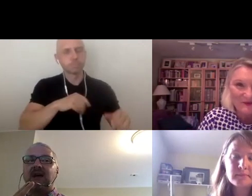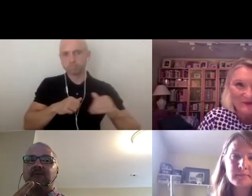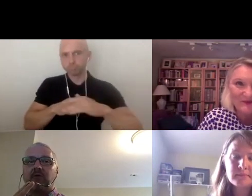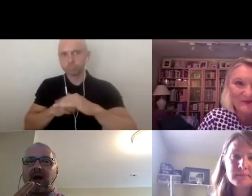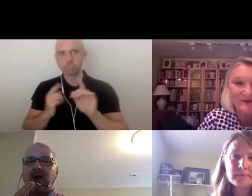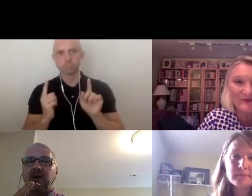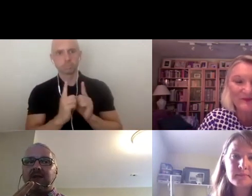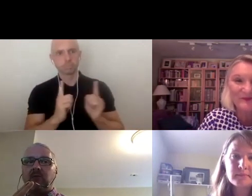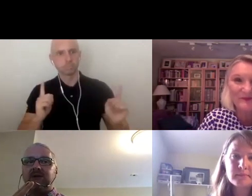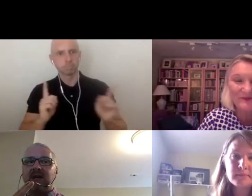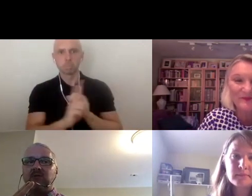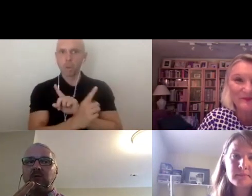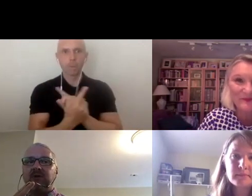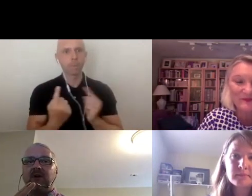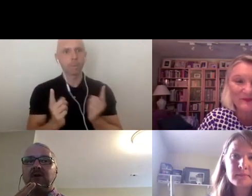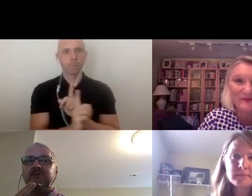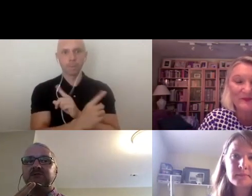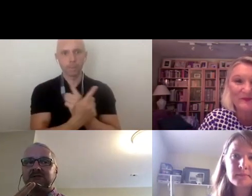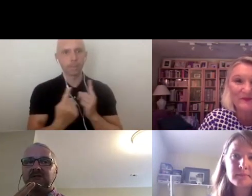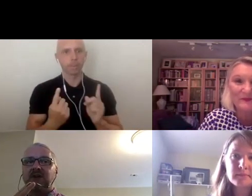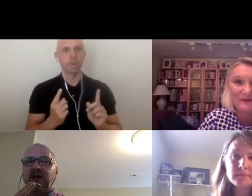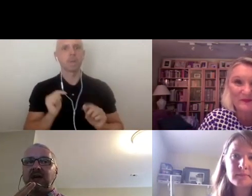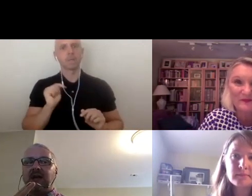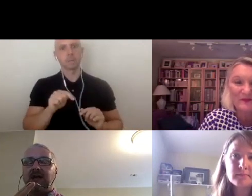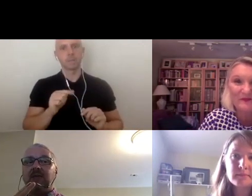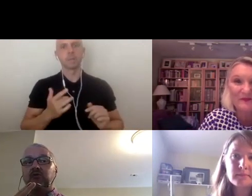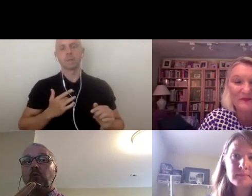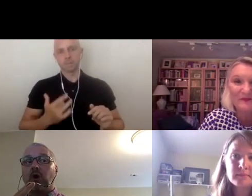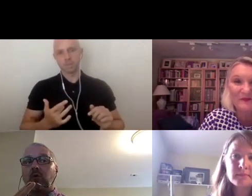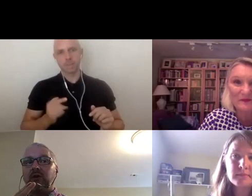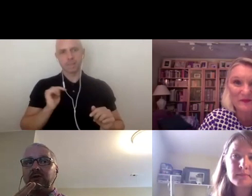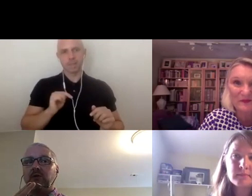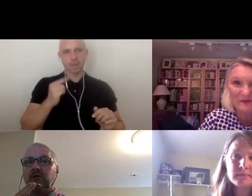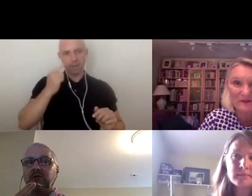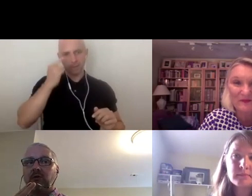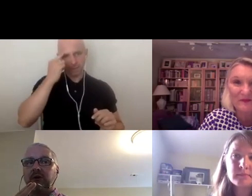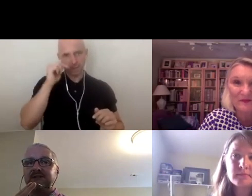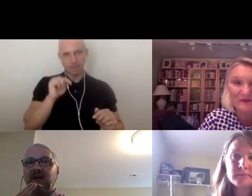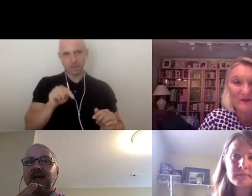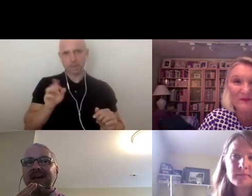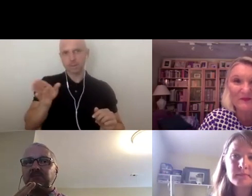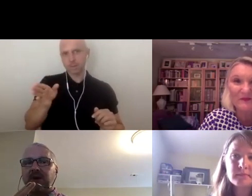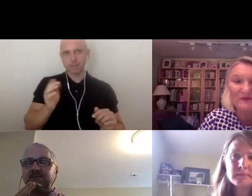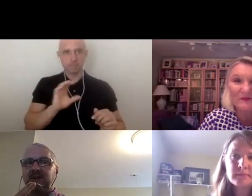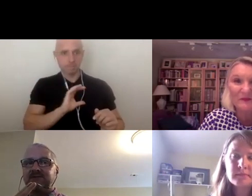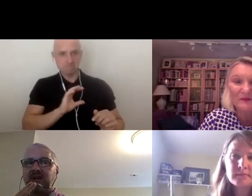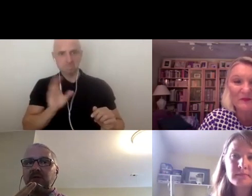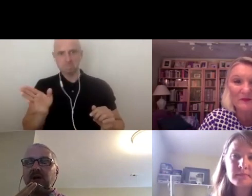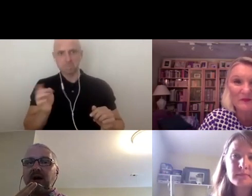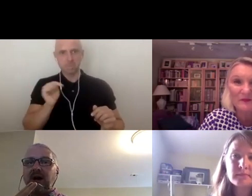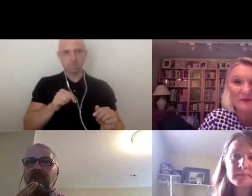the type of crowd that would attend would be very responsive and able to work with the local authorities and spread